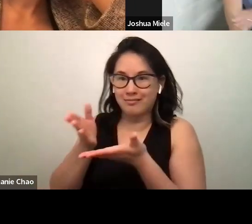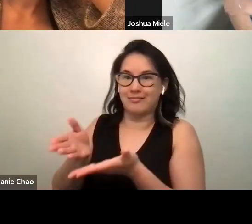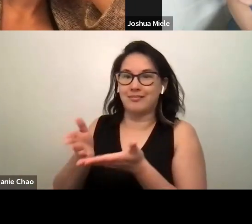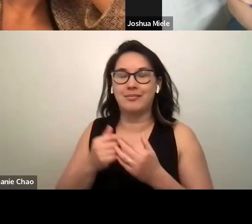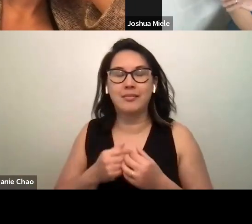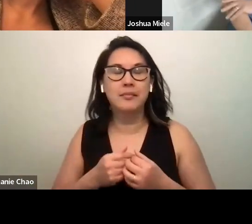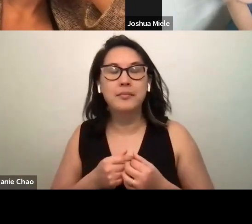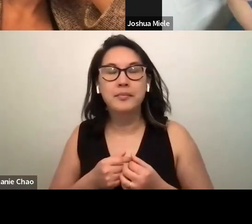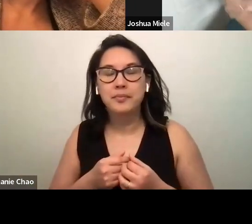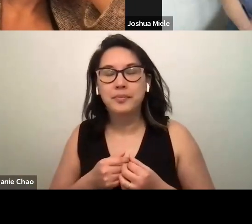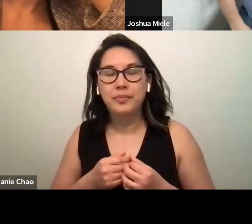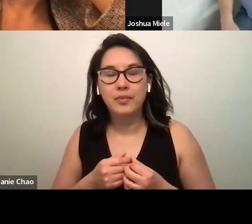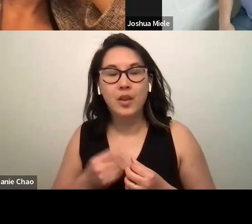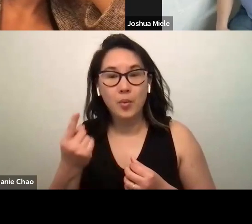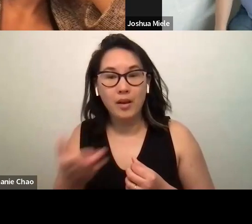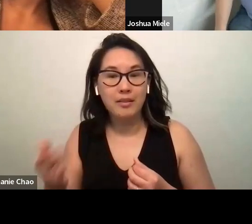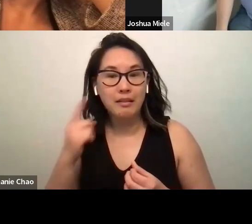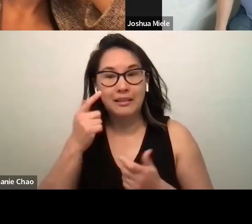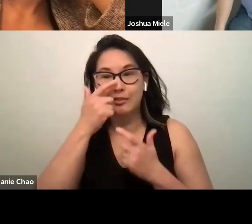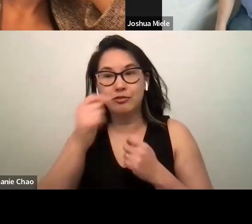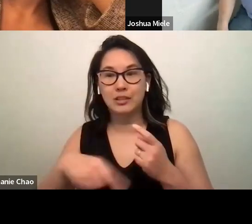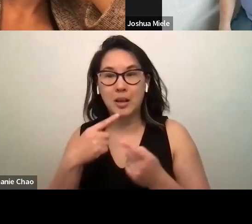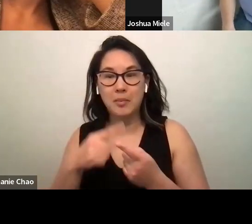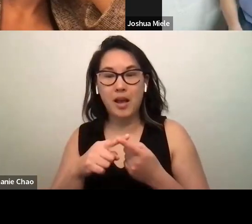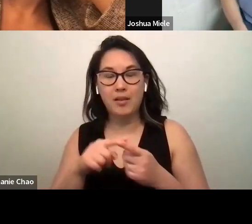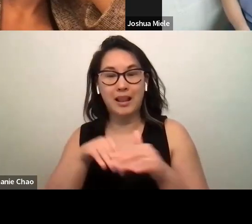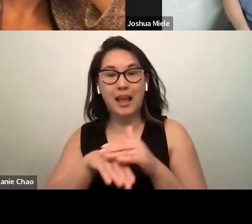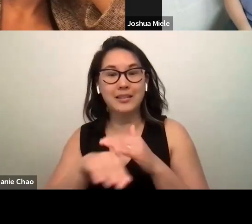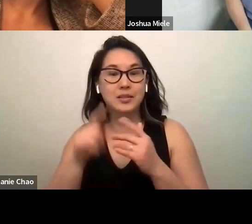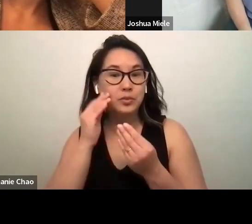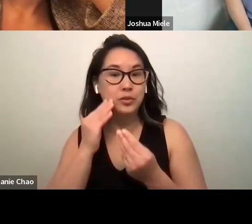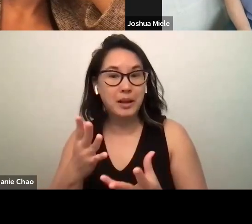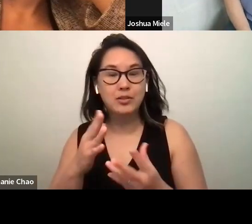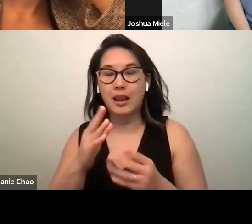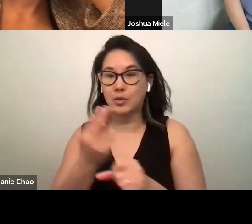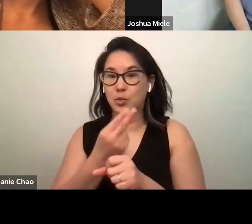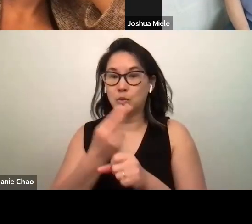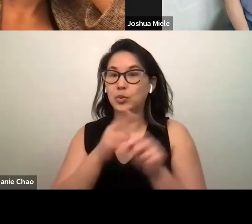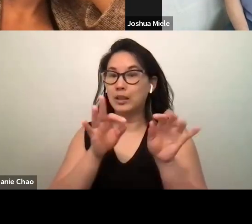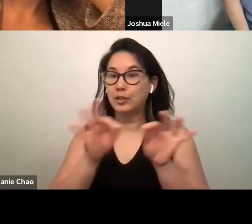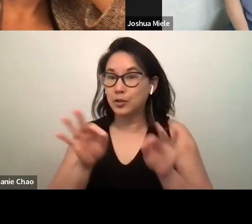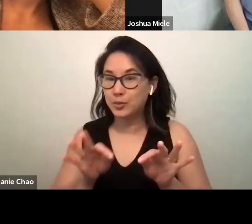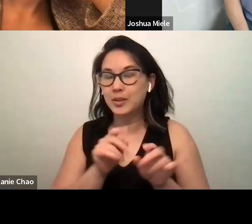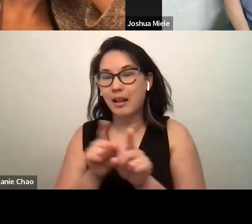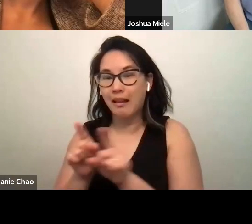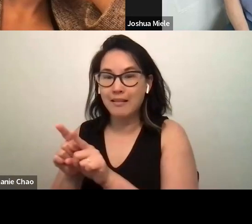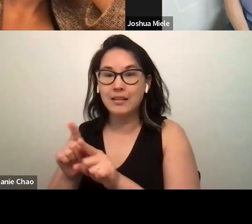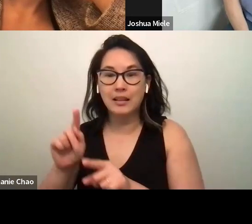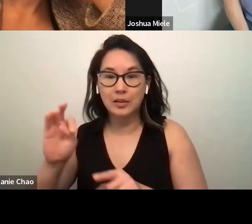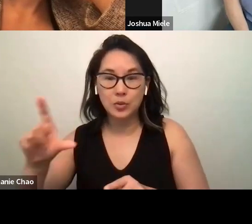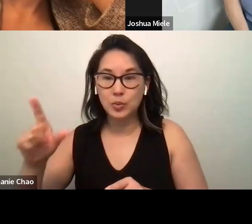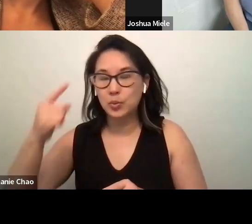one of the things that I think is really interesting about access to information and using description as a tool